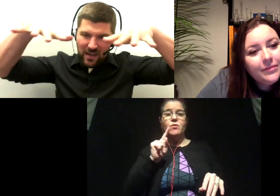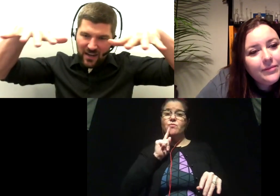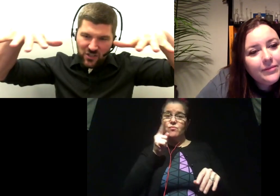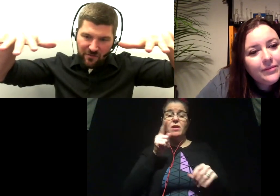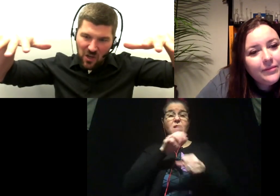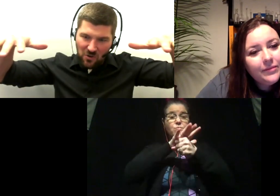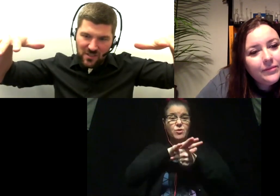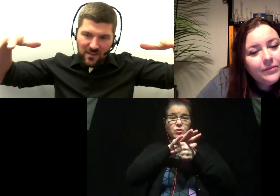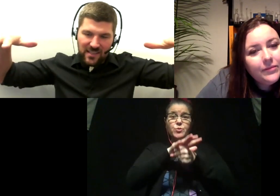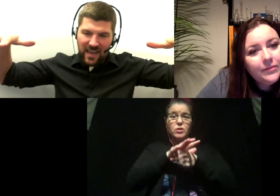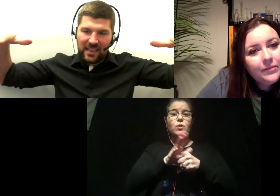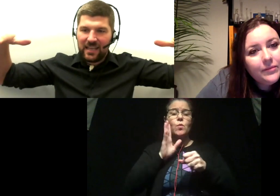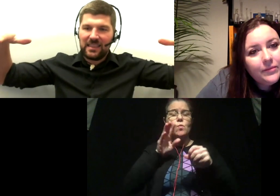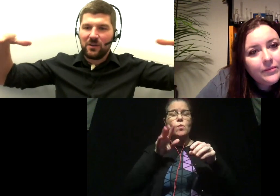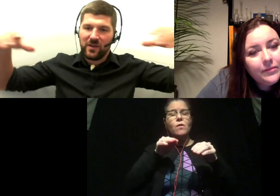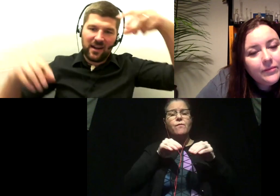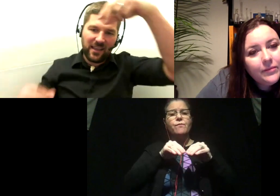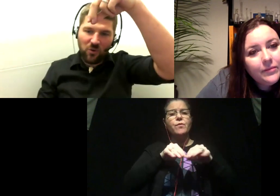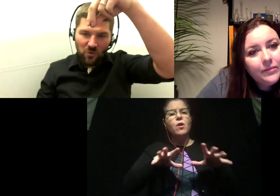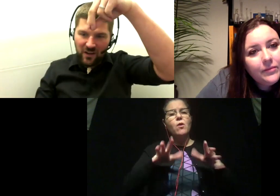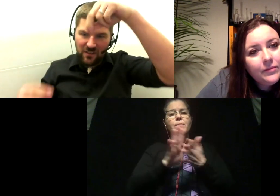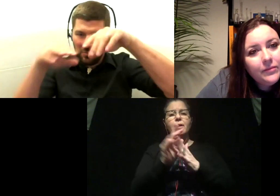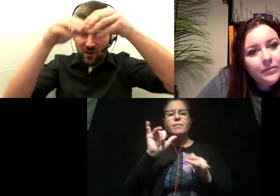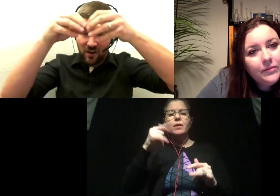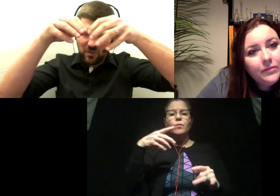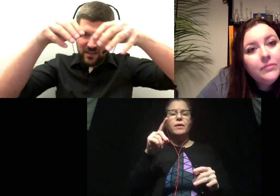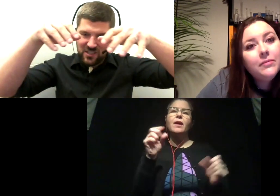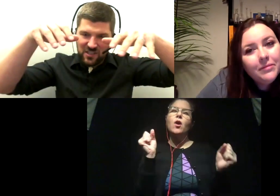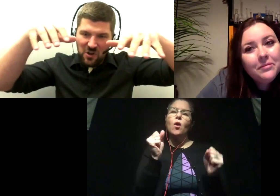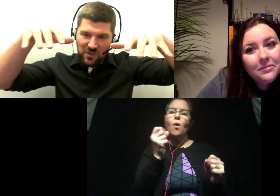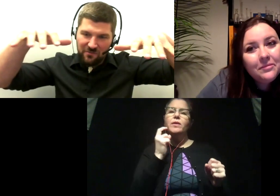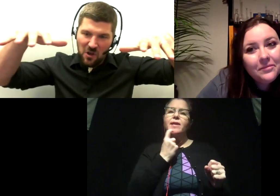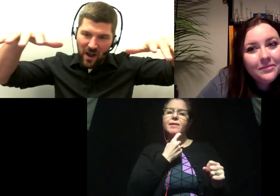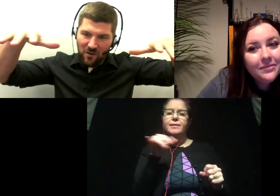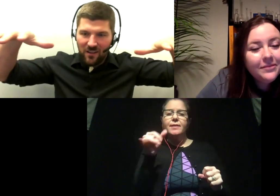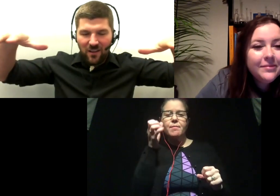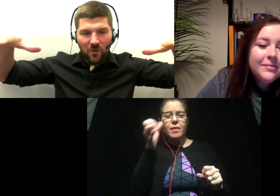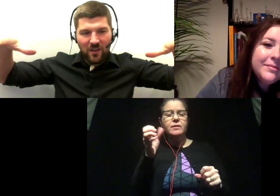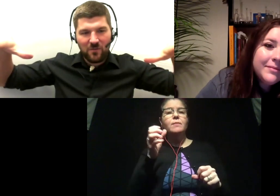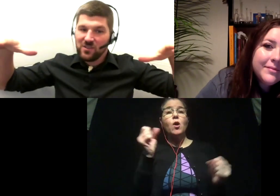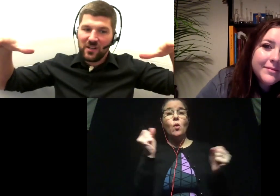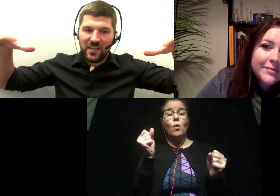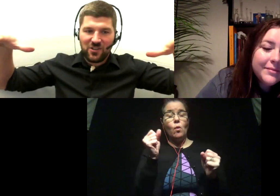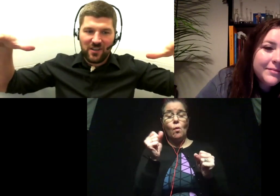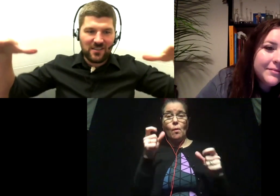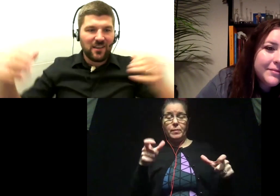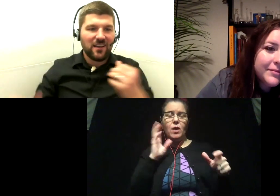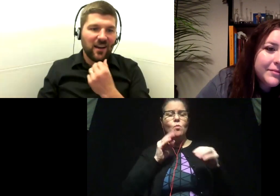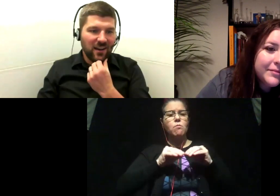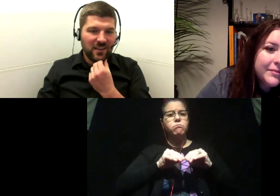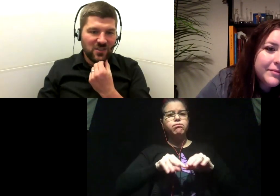of weight, it actually flows. It's kind of like a liquid, kind of like cold honey. If you put it on a plate, it'd slowly flow out away from you. That's what a glacier